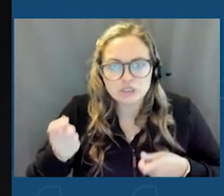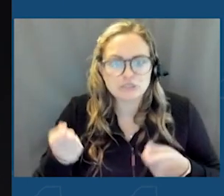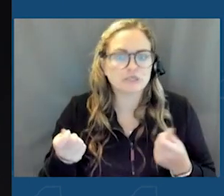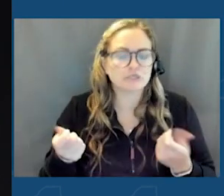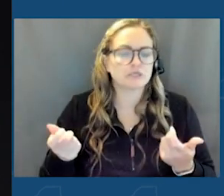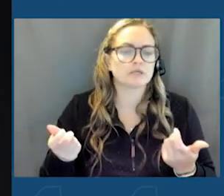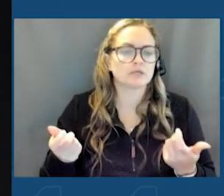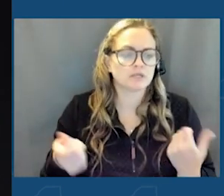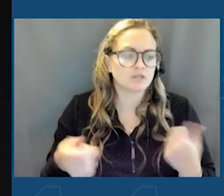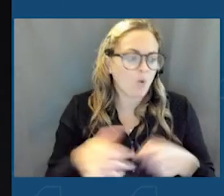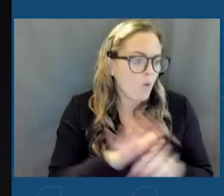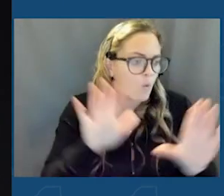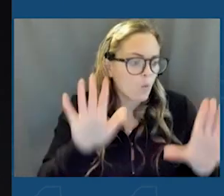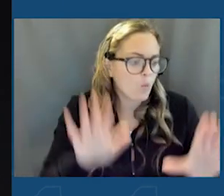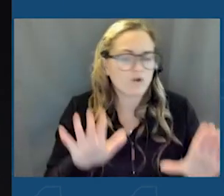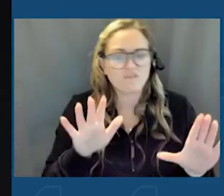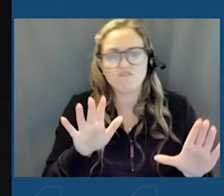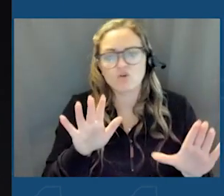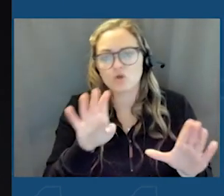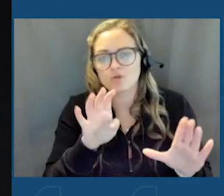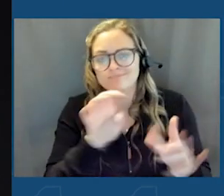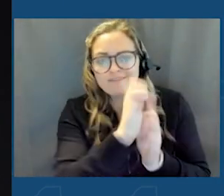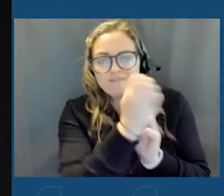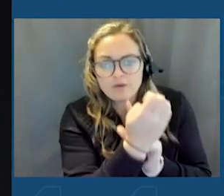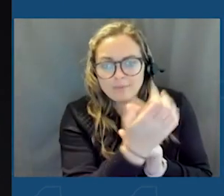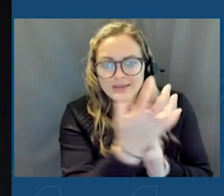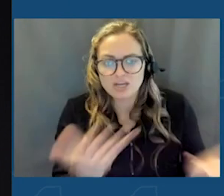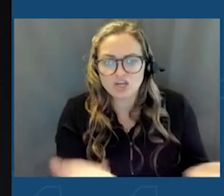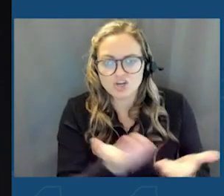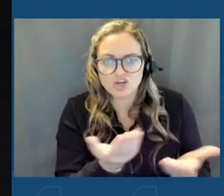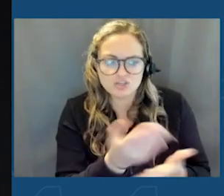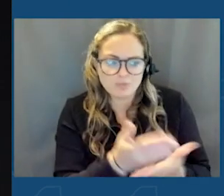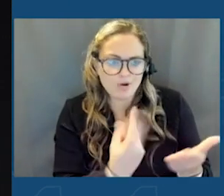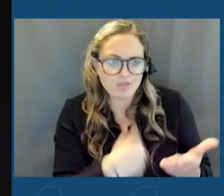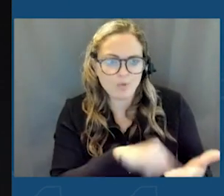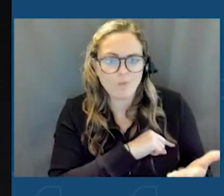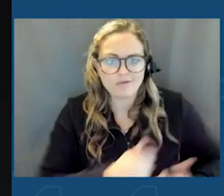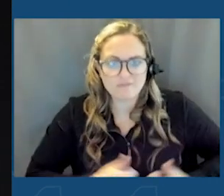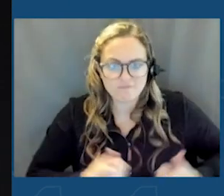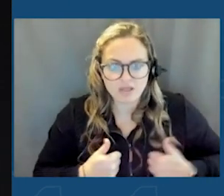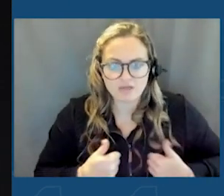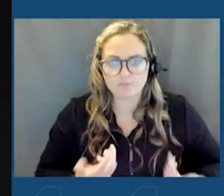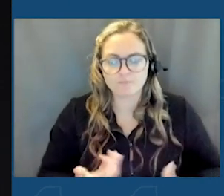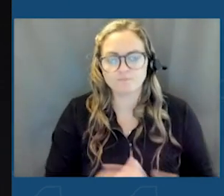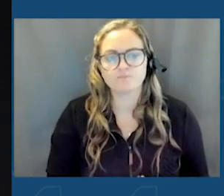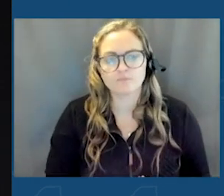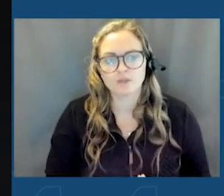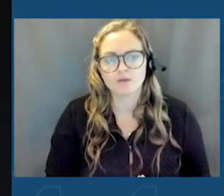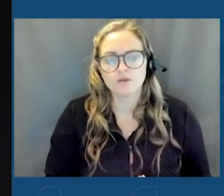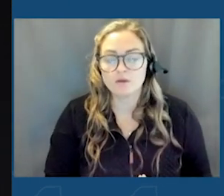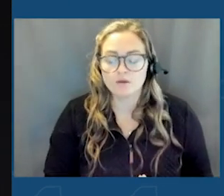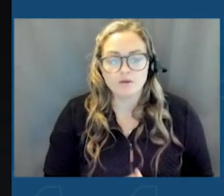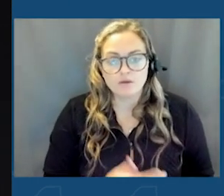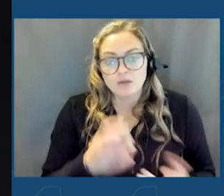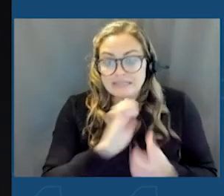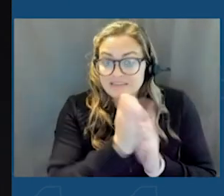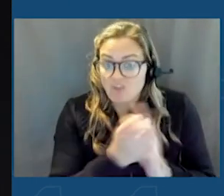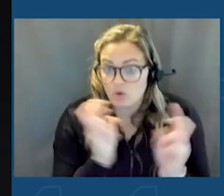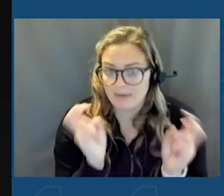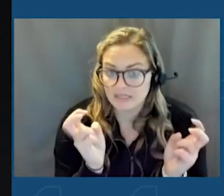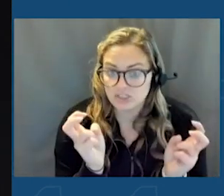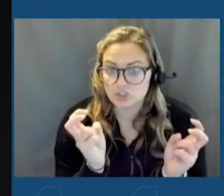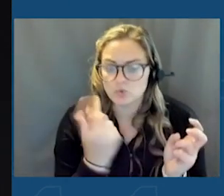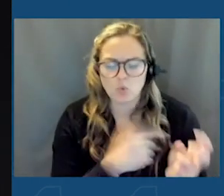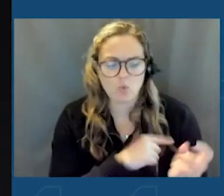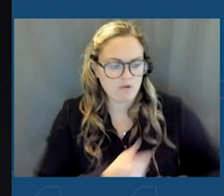magnificent ecosystem that is part of the quality of life here and the uniqueness of Long Island. So it's an environmental issue, it's a quality of life